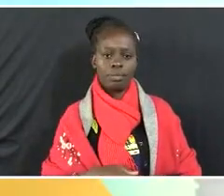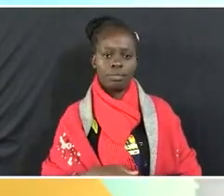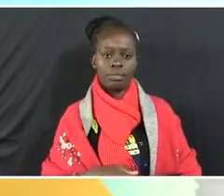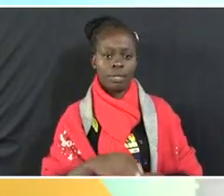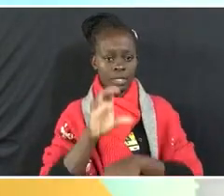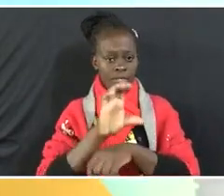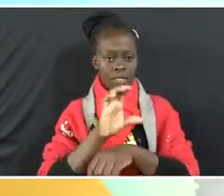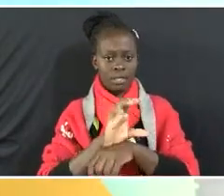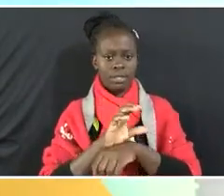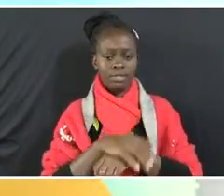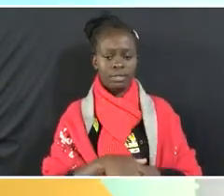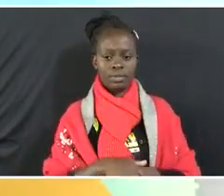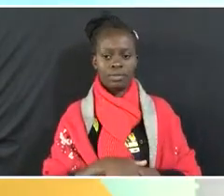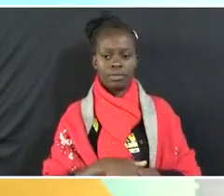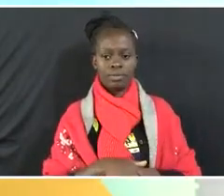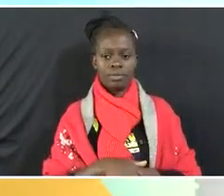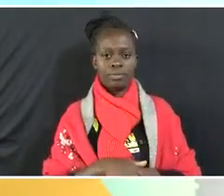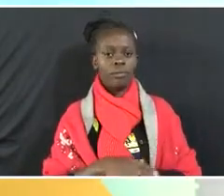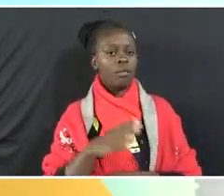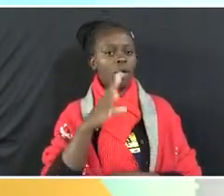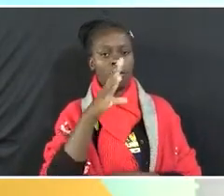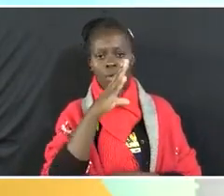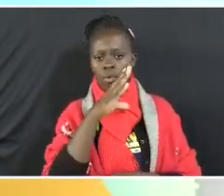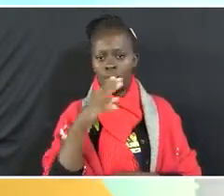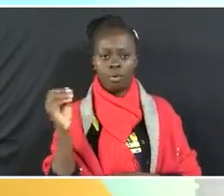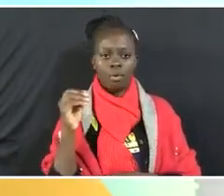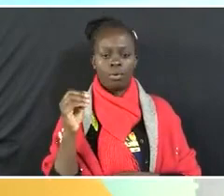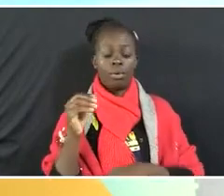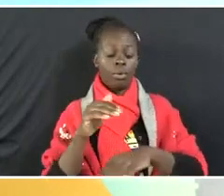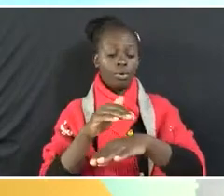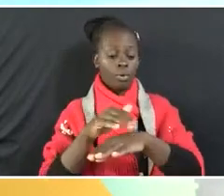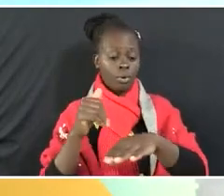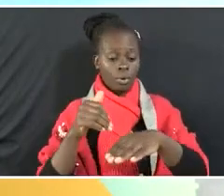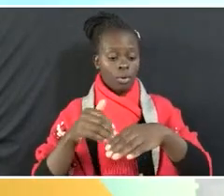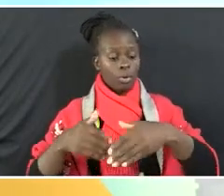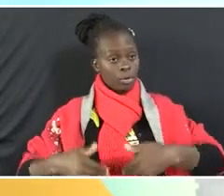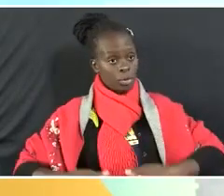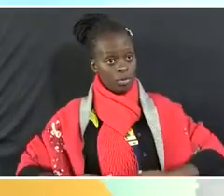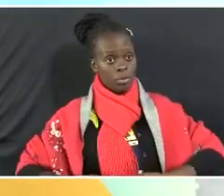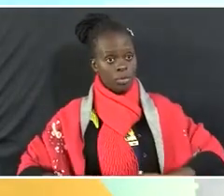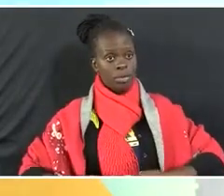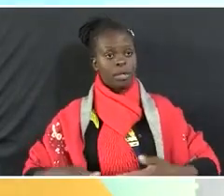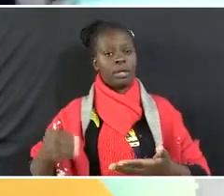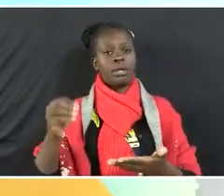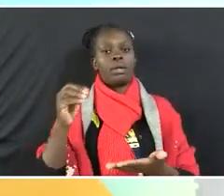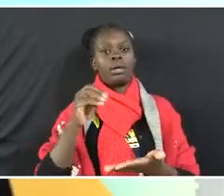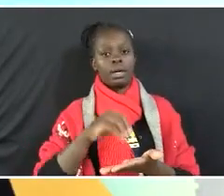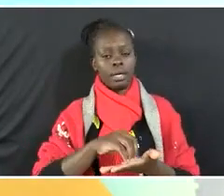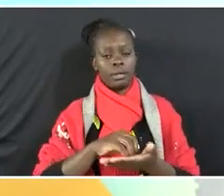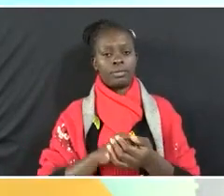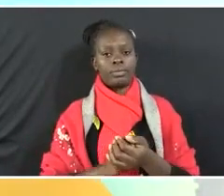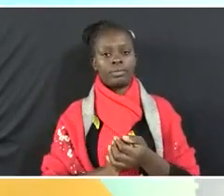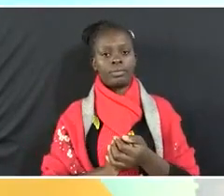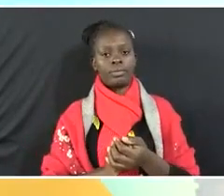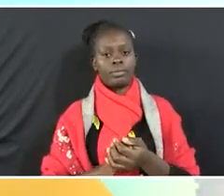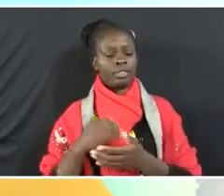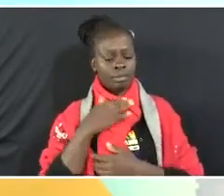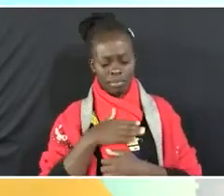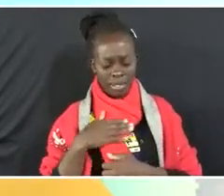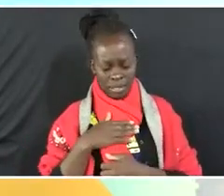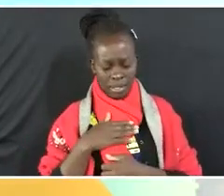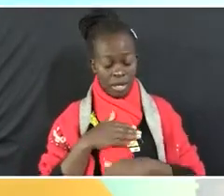Church, let's go bring the young men again. Let's bring ambassadors